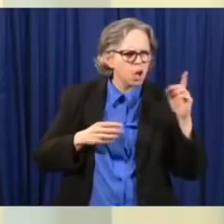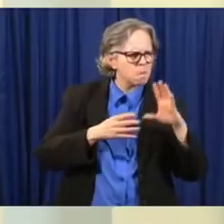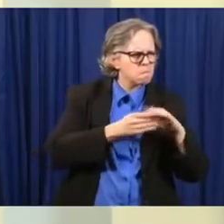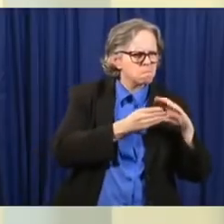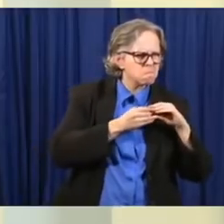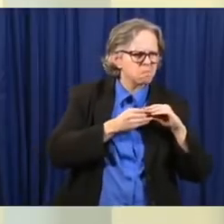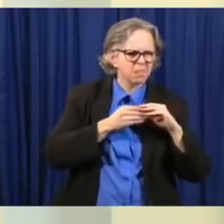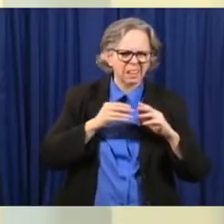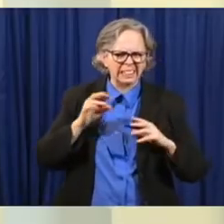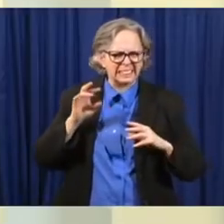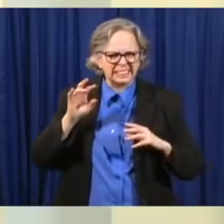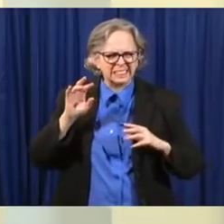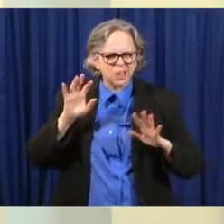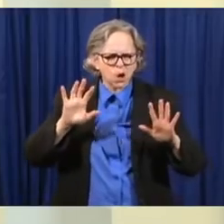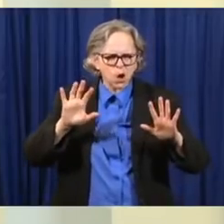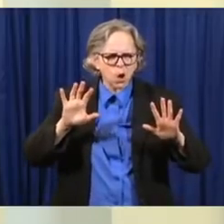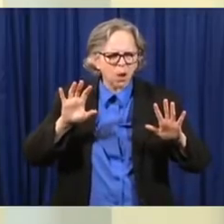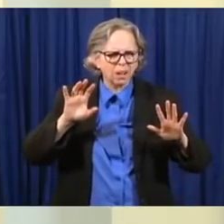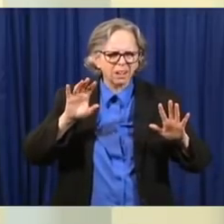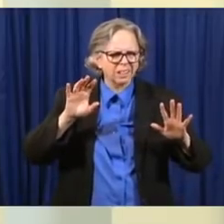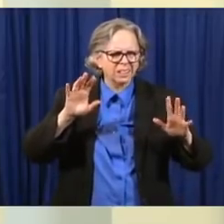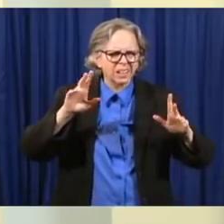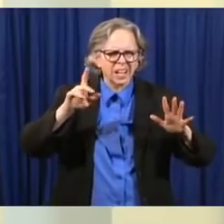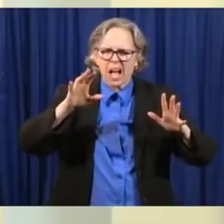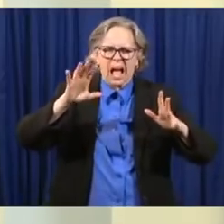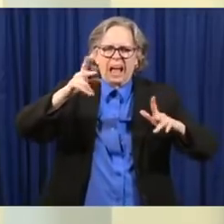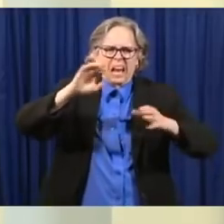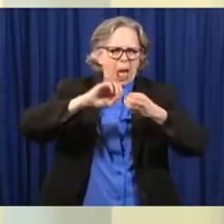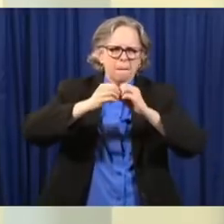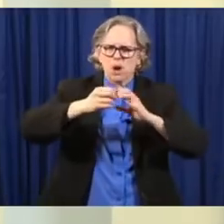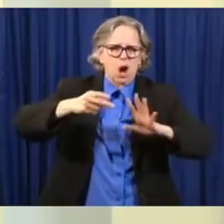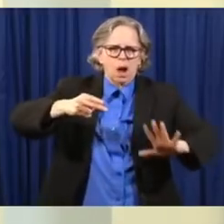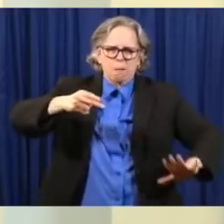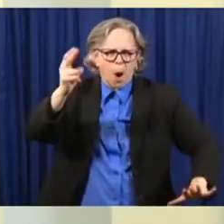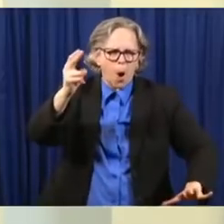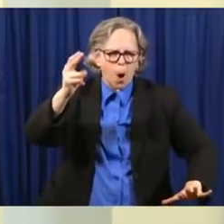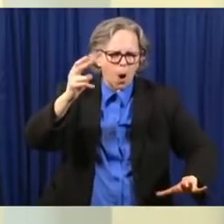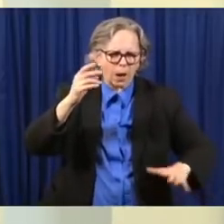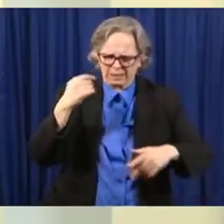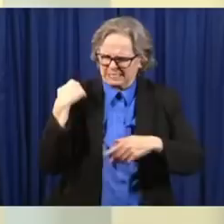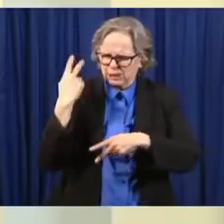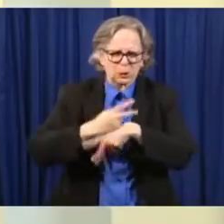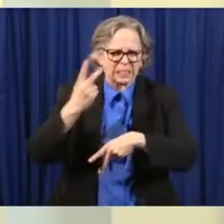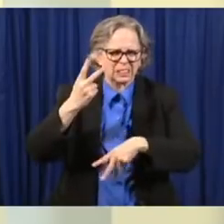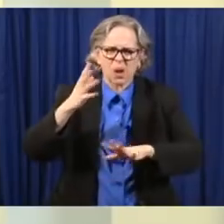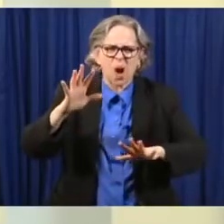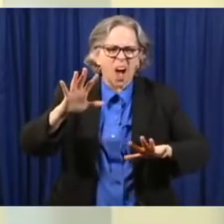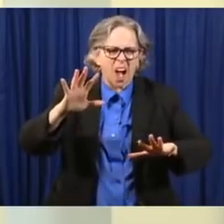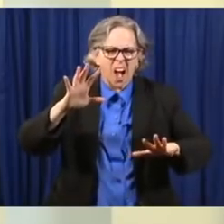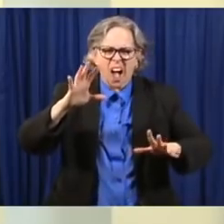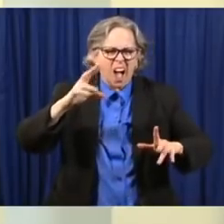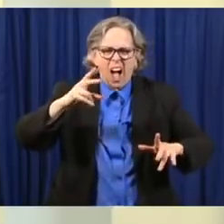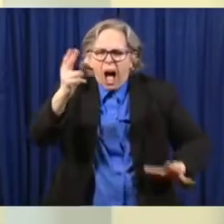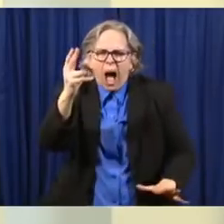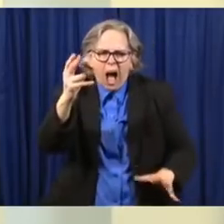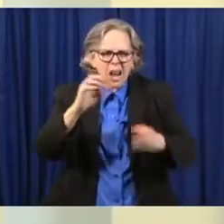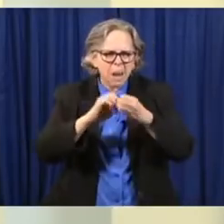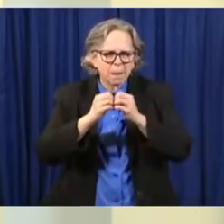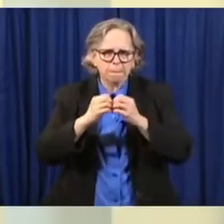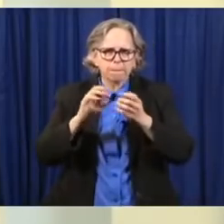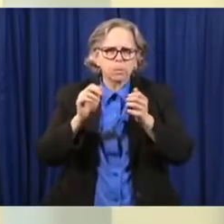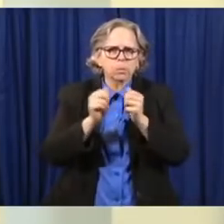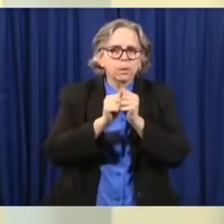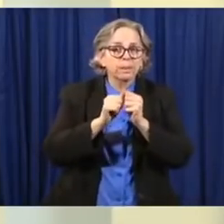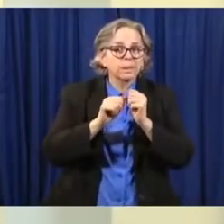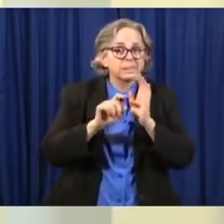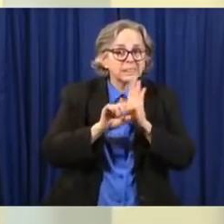70 some, it was like astronomical numbers that I heard 2 days ago in the prison that were asymptomatic. Some of those might continue. If you went back